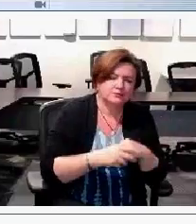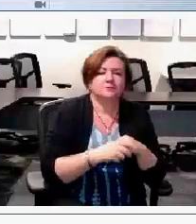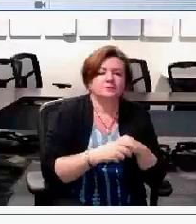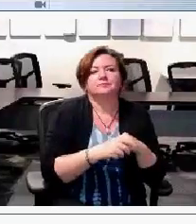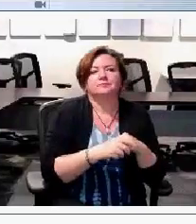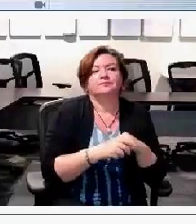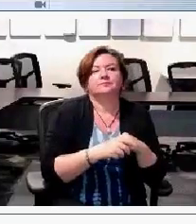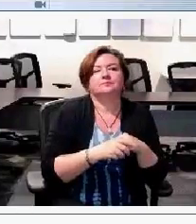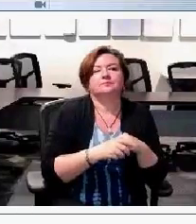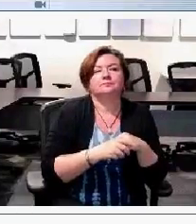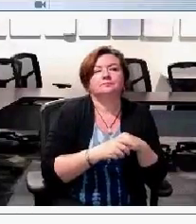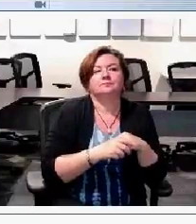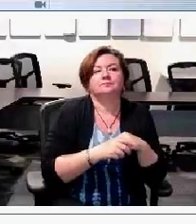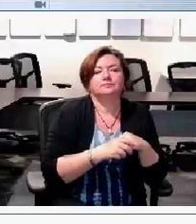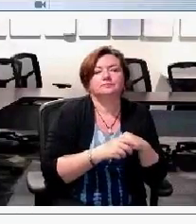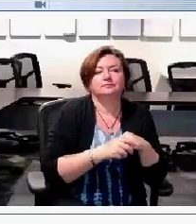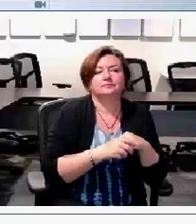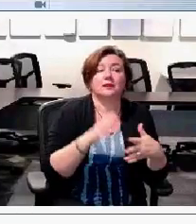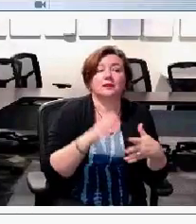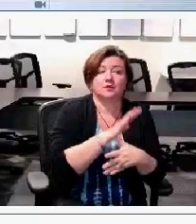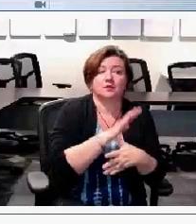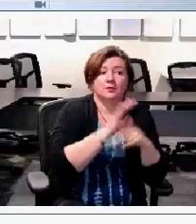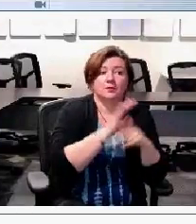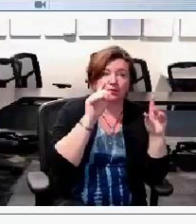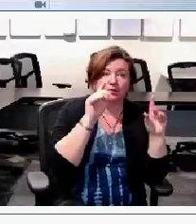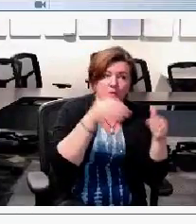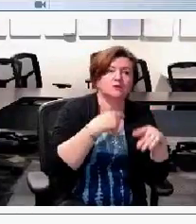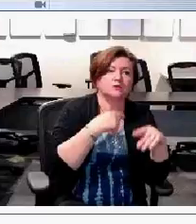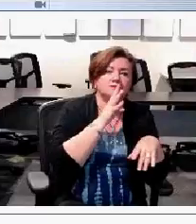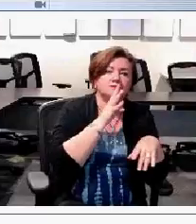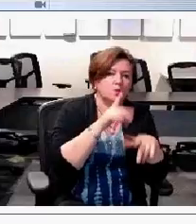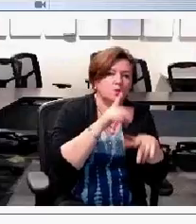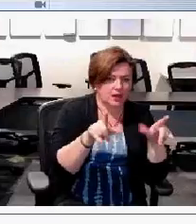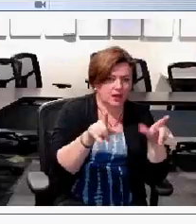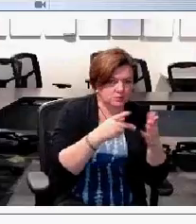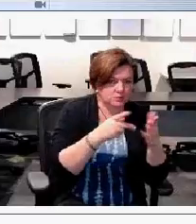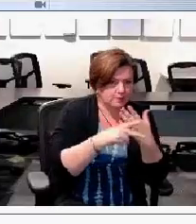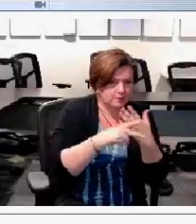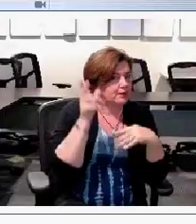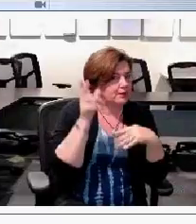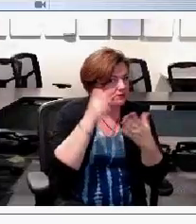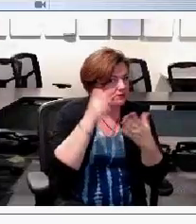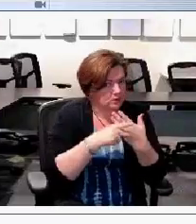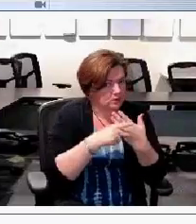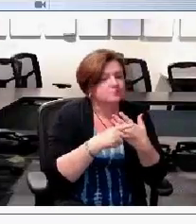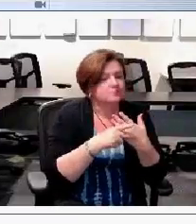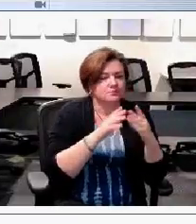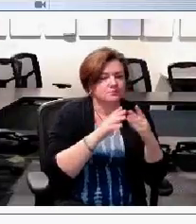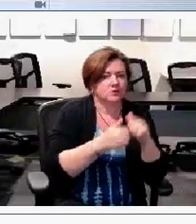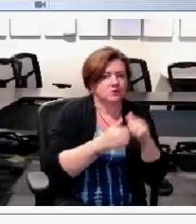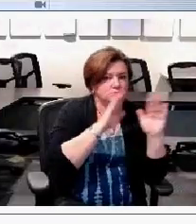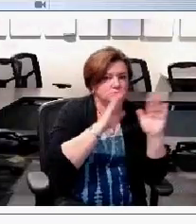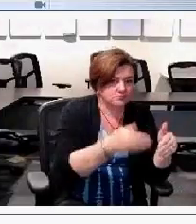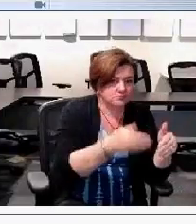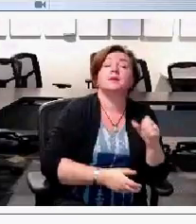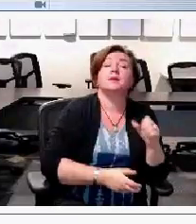One of our primary goals, it is primarily a spoken language, listening and spoken language program. Of course, then we see